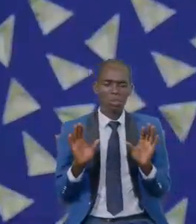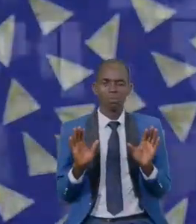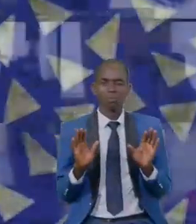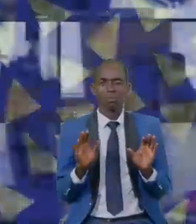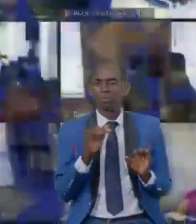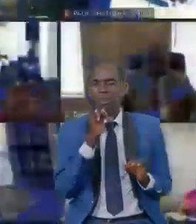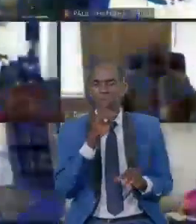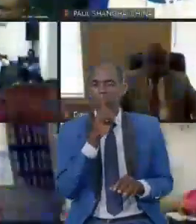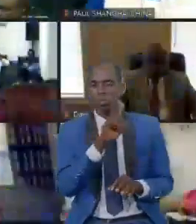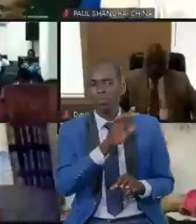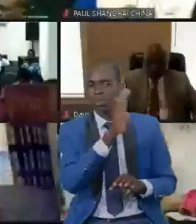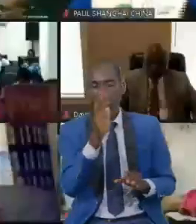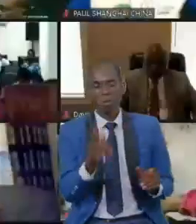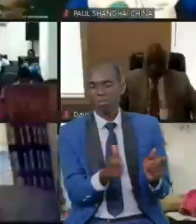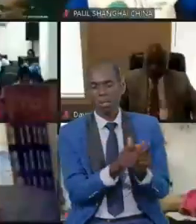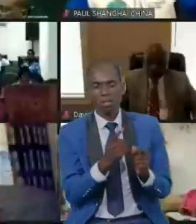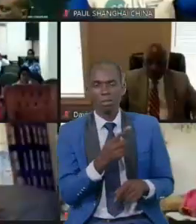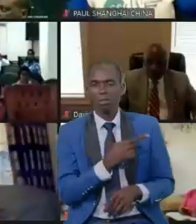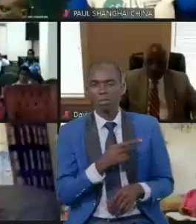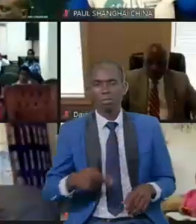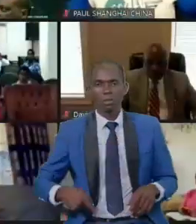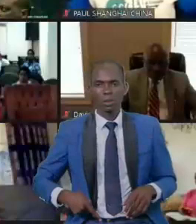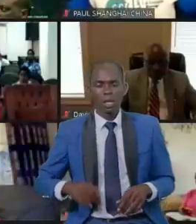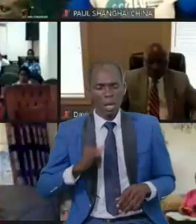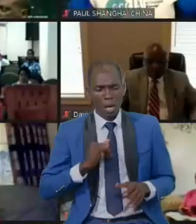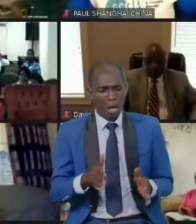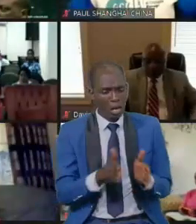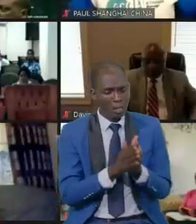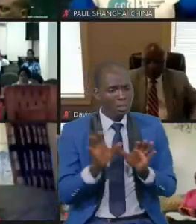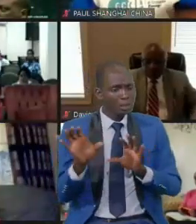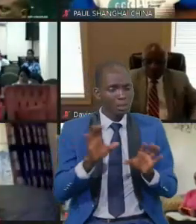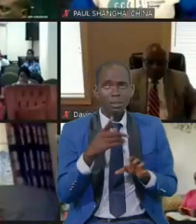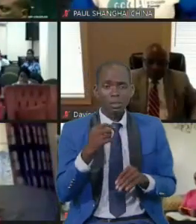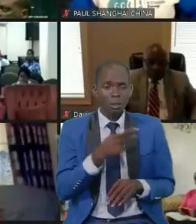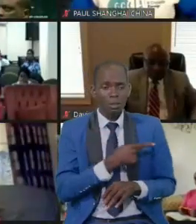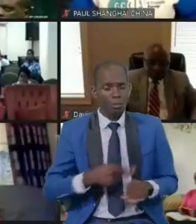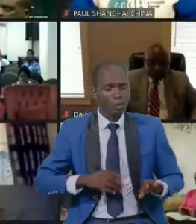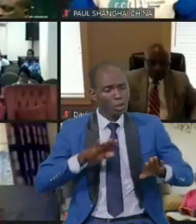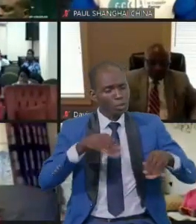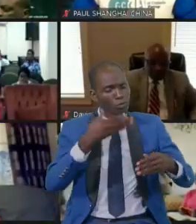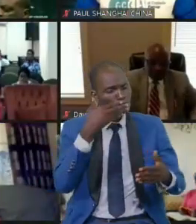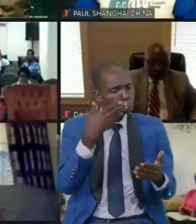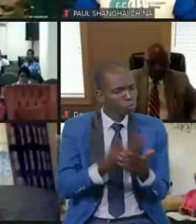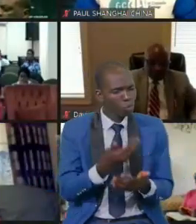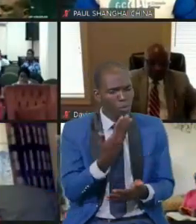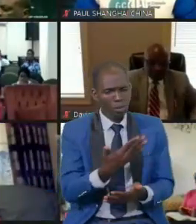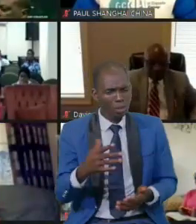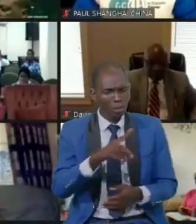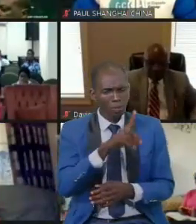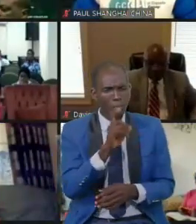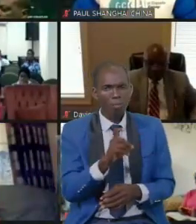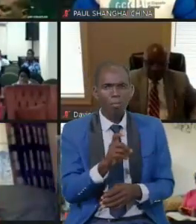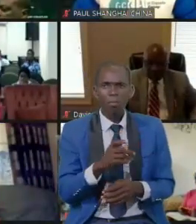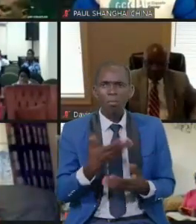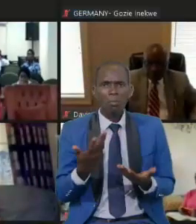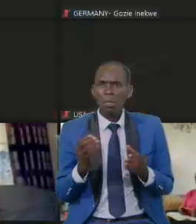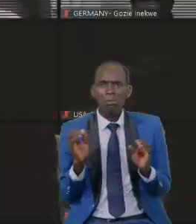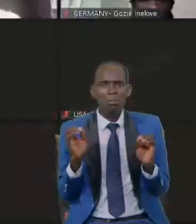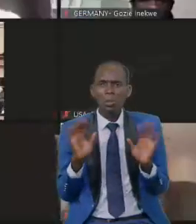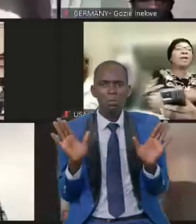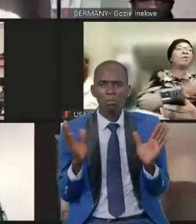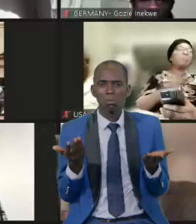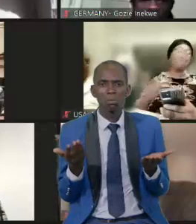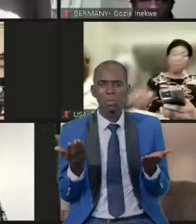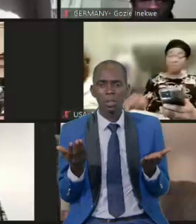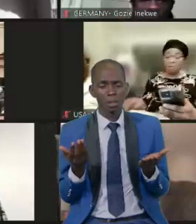prince. I said, did he give you any good thing? He said, Pastor, nothing. I